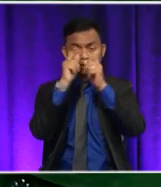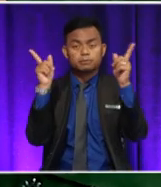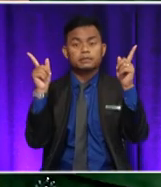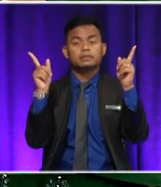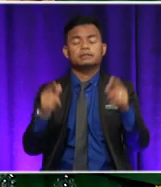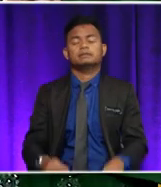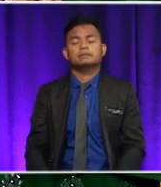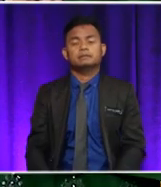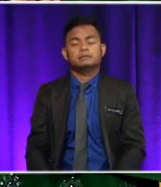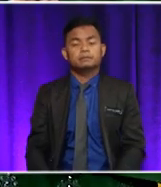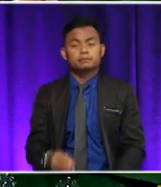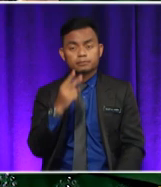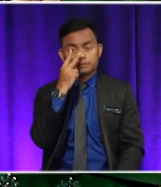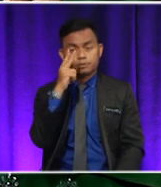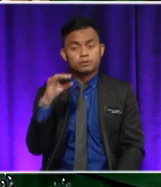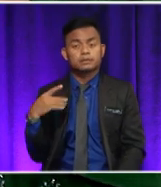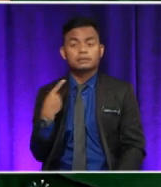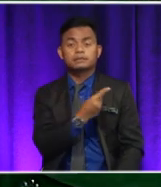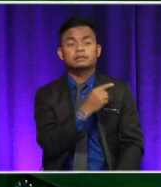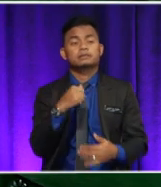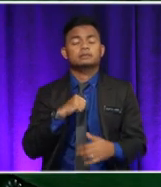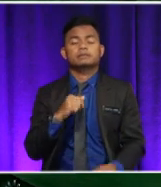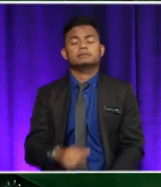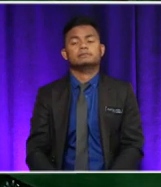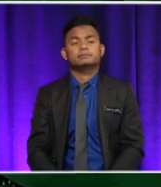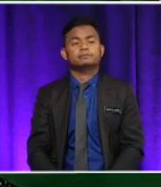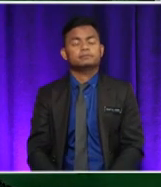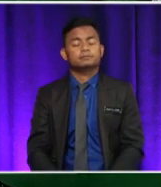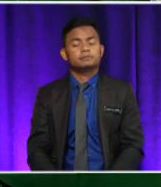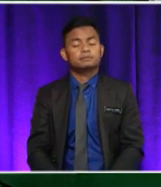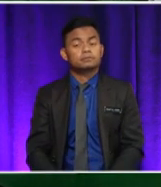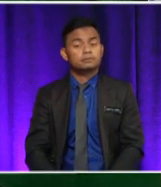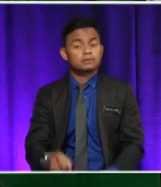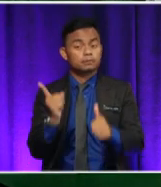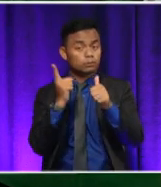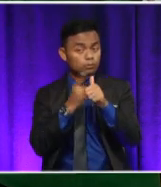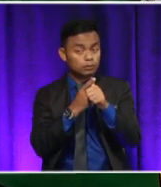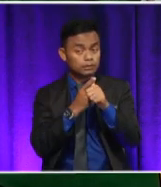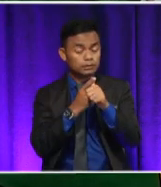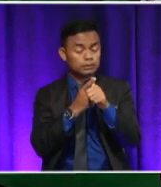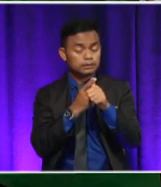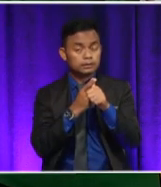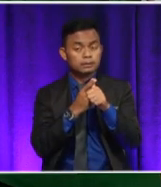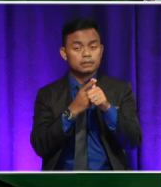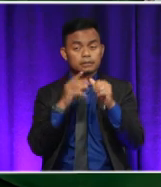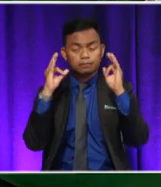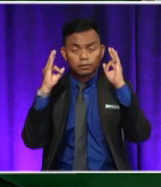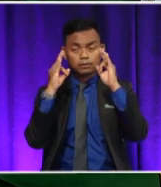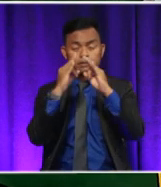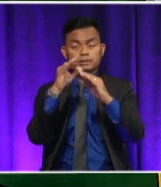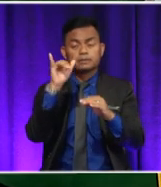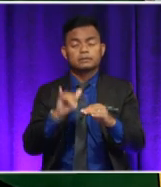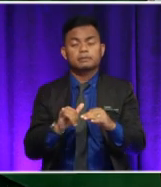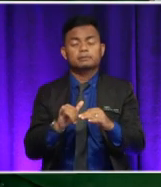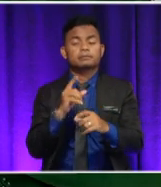Here's our learning objectives for today. First would be to identify specific information in a text, and